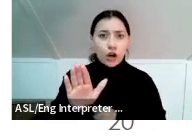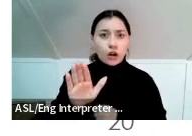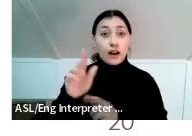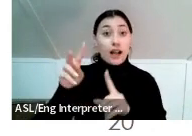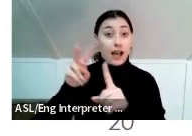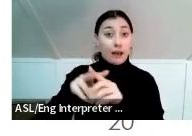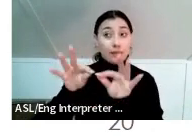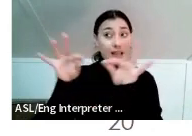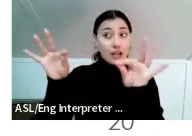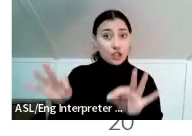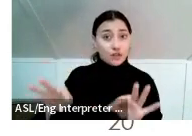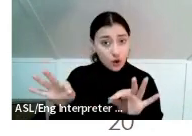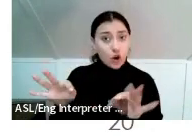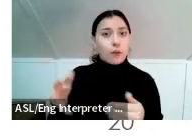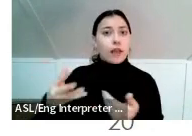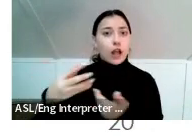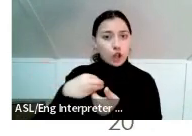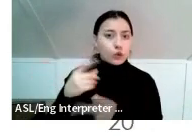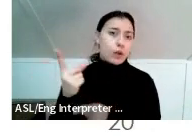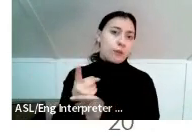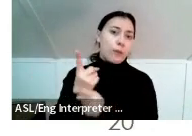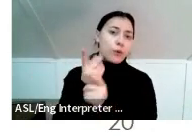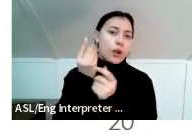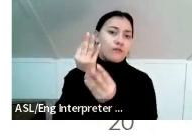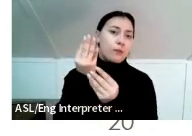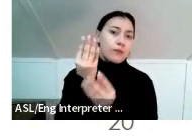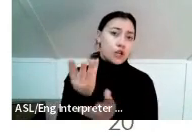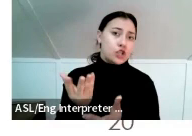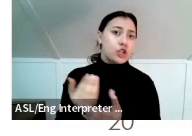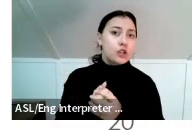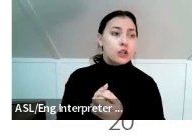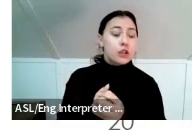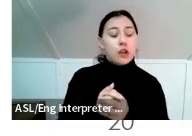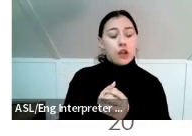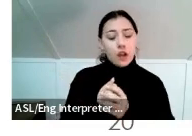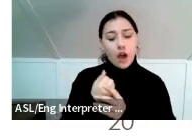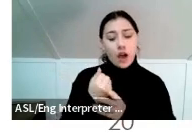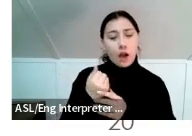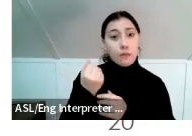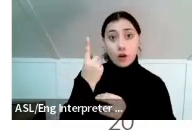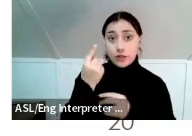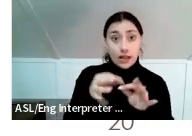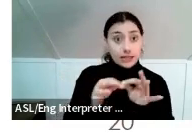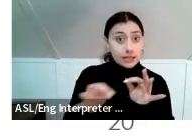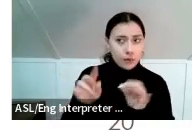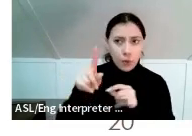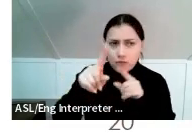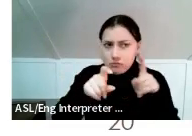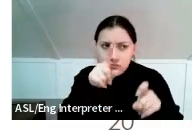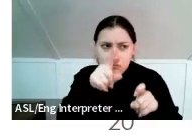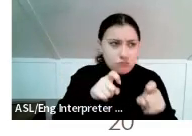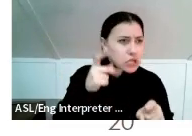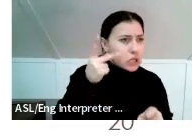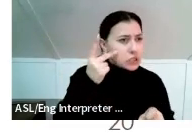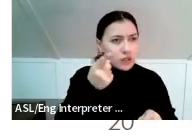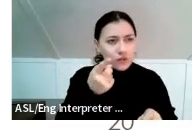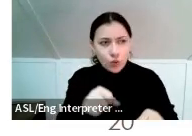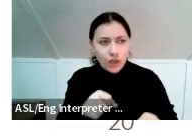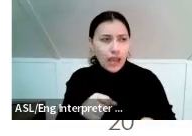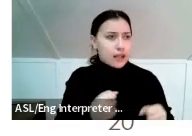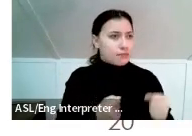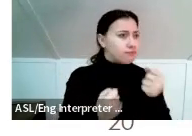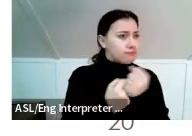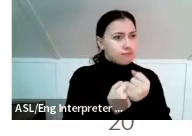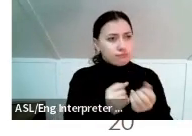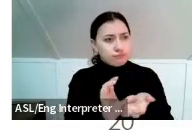that information. Now, simply because we have asked you questions to try to determine your eligibility up front, we are also